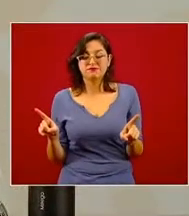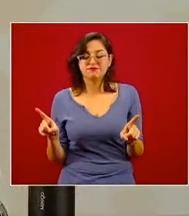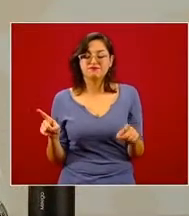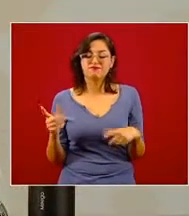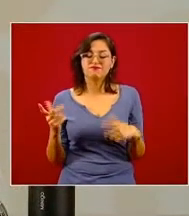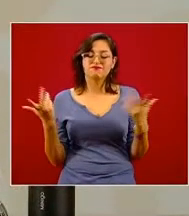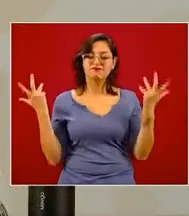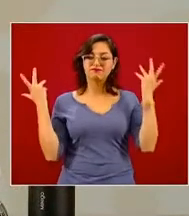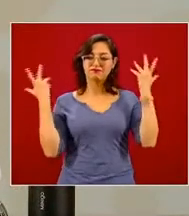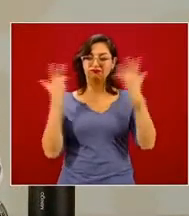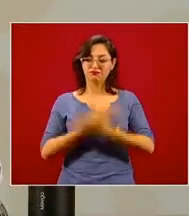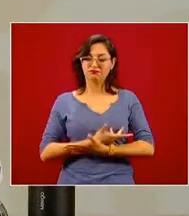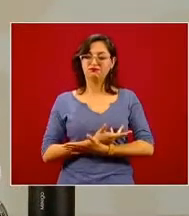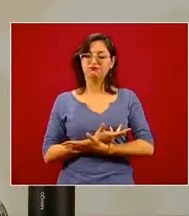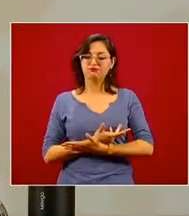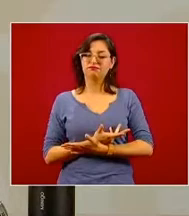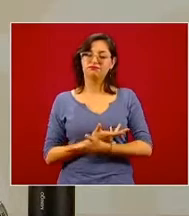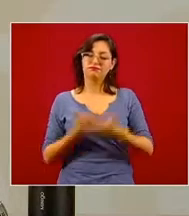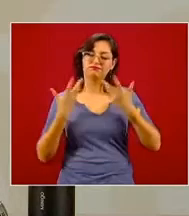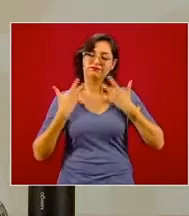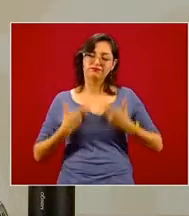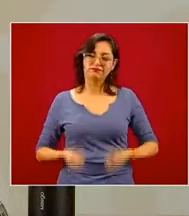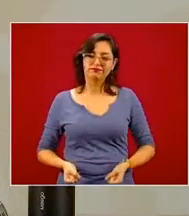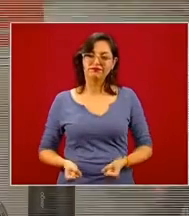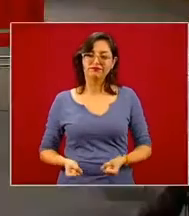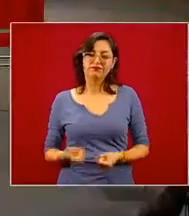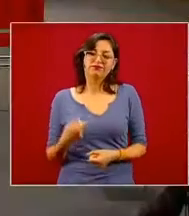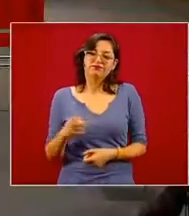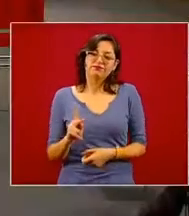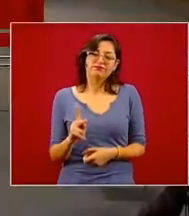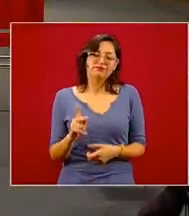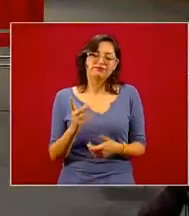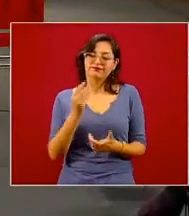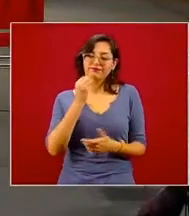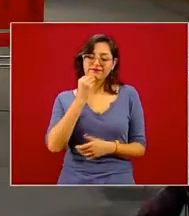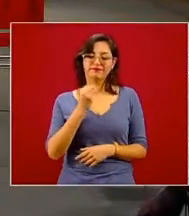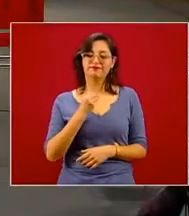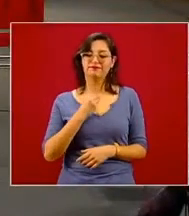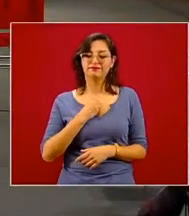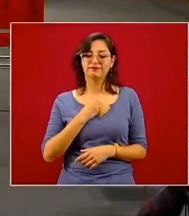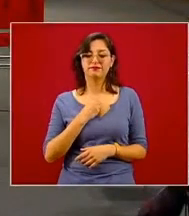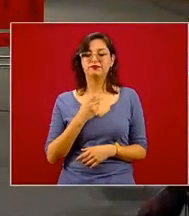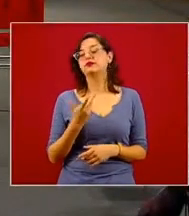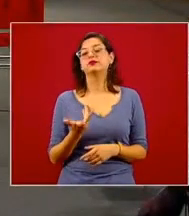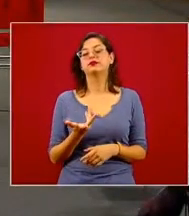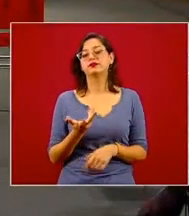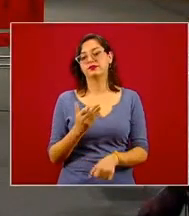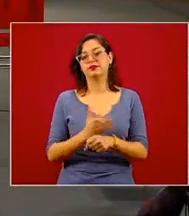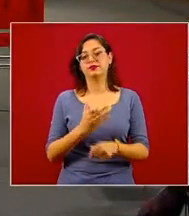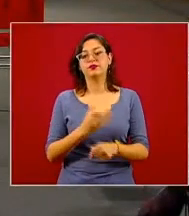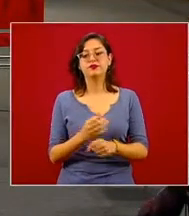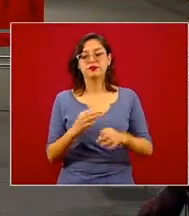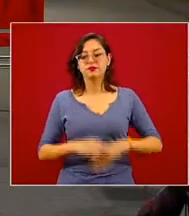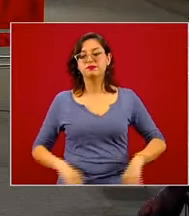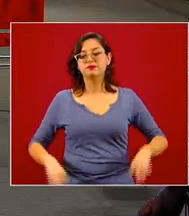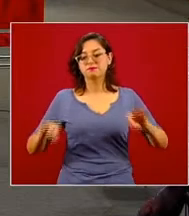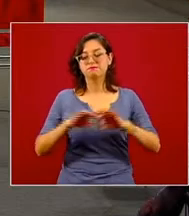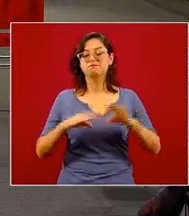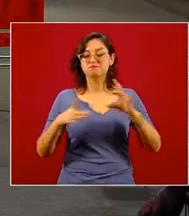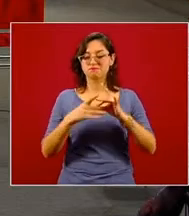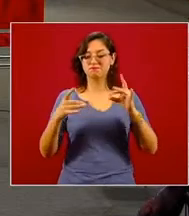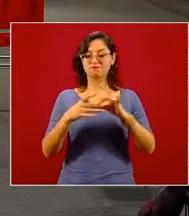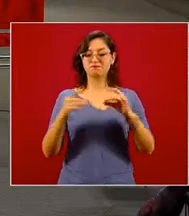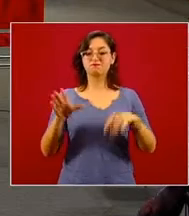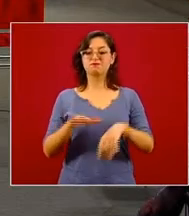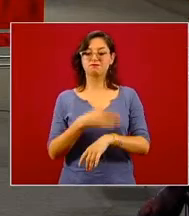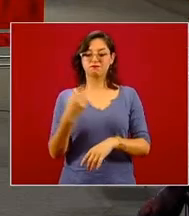a situation that may be changed from what they were expecting. I understand that this